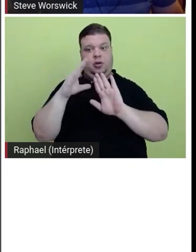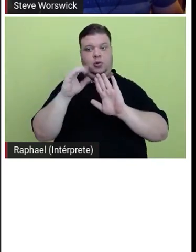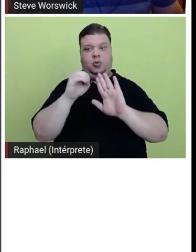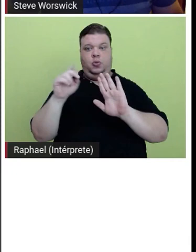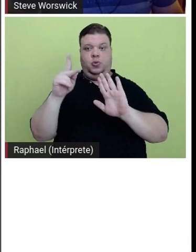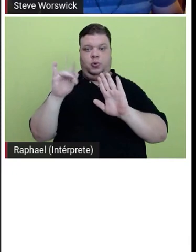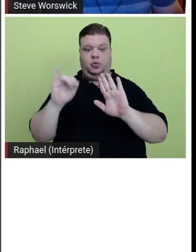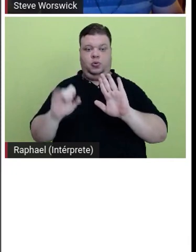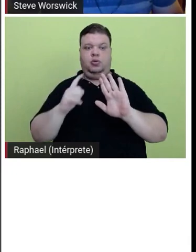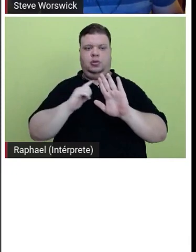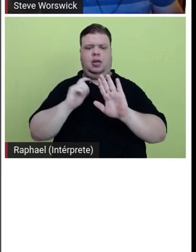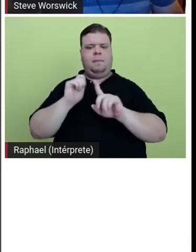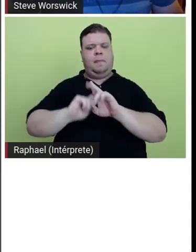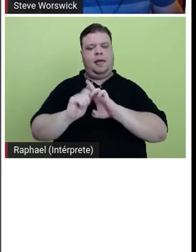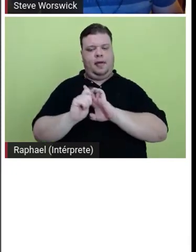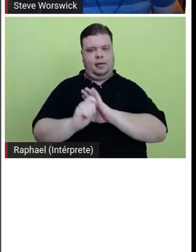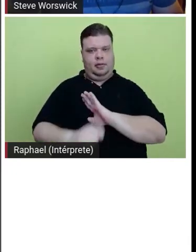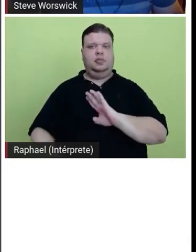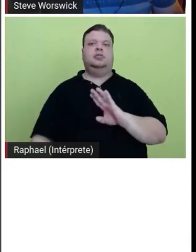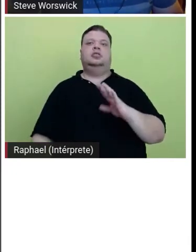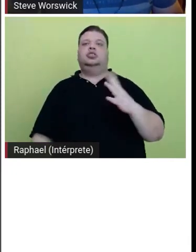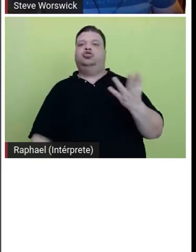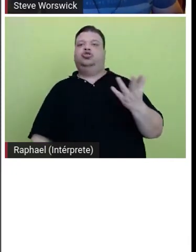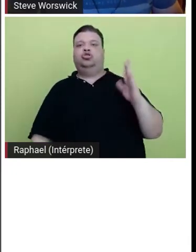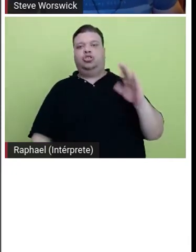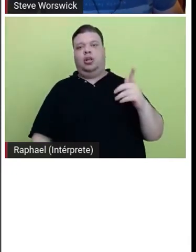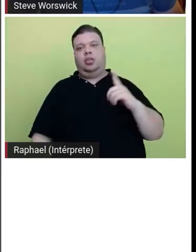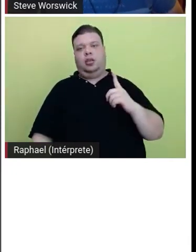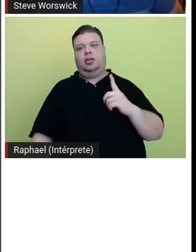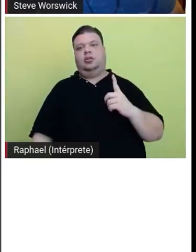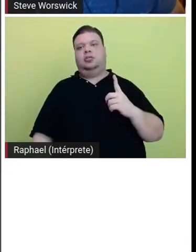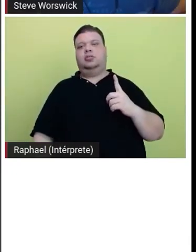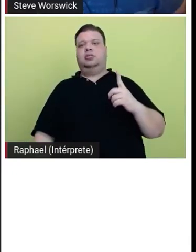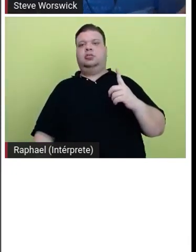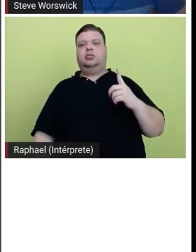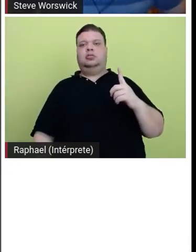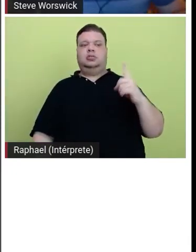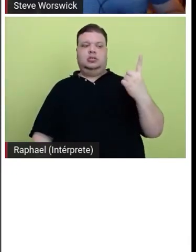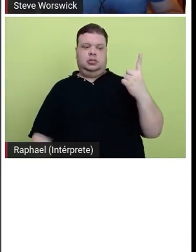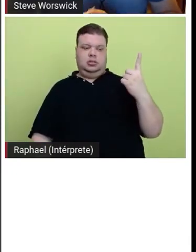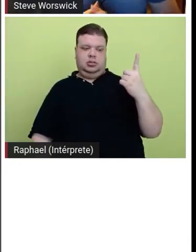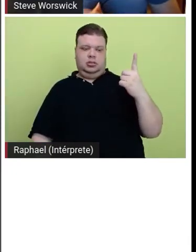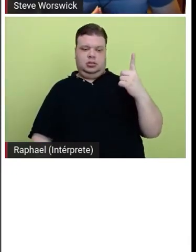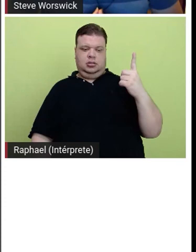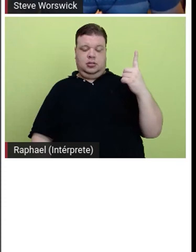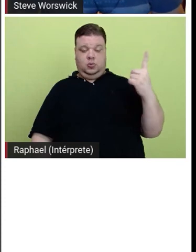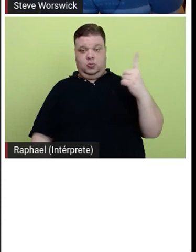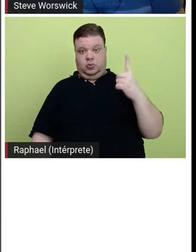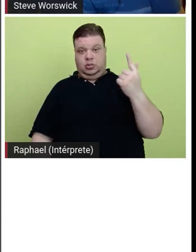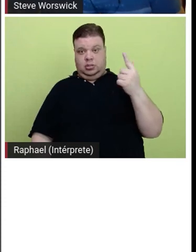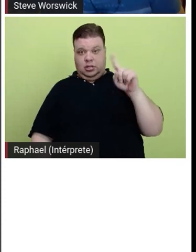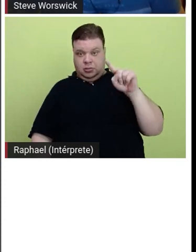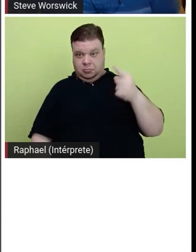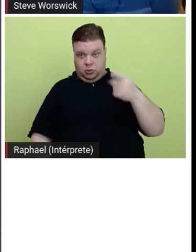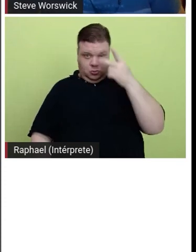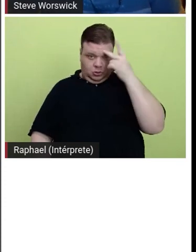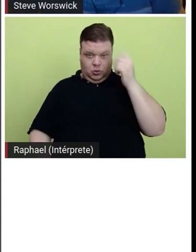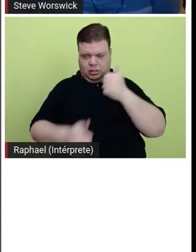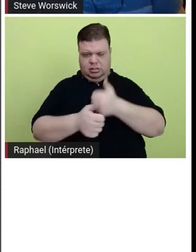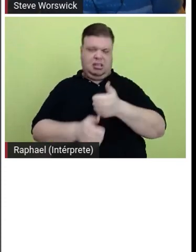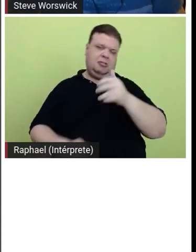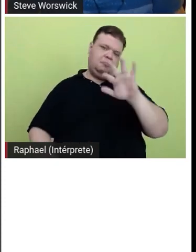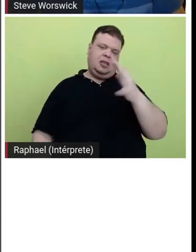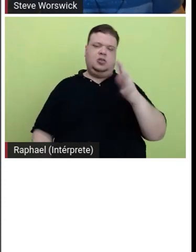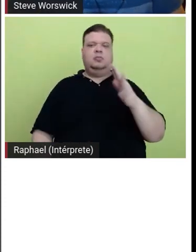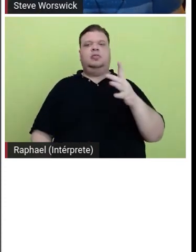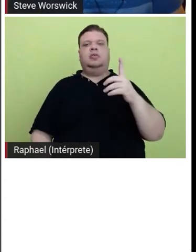that. Right, I think I'm running out of time. So there's just a few contact details there. My email, I'm quite